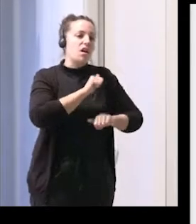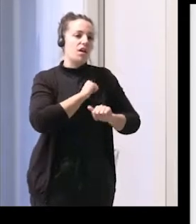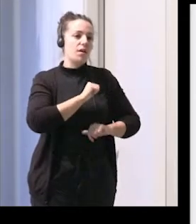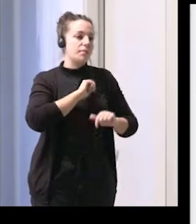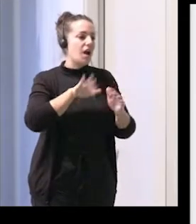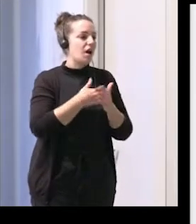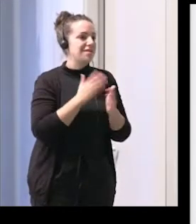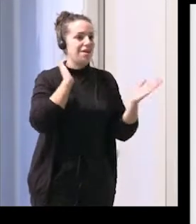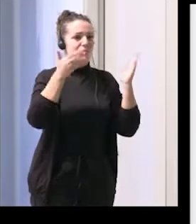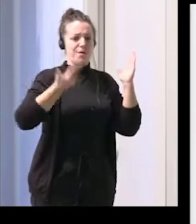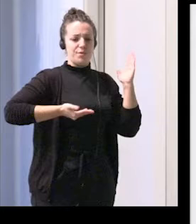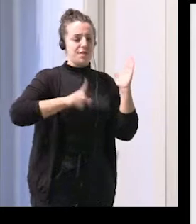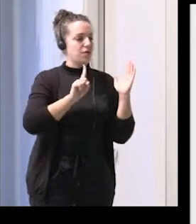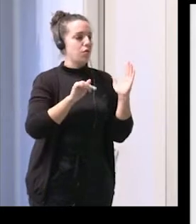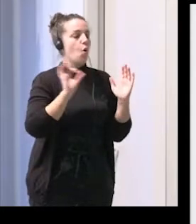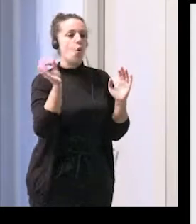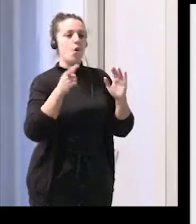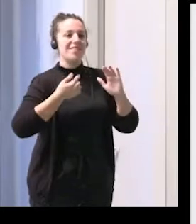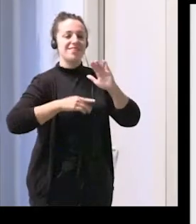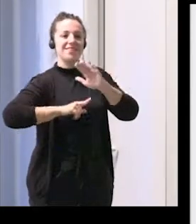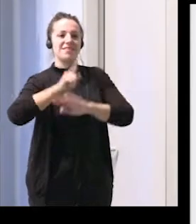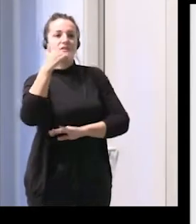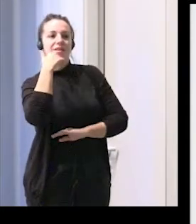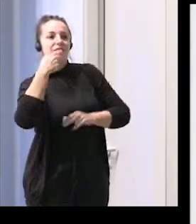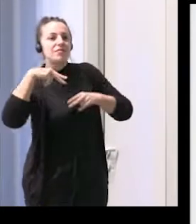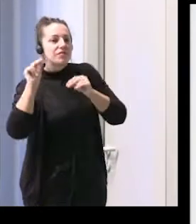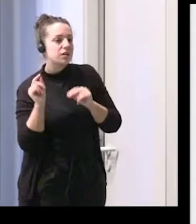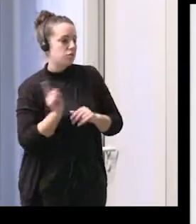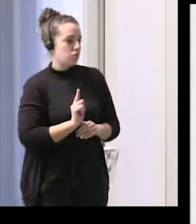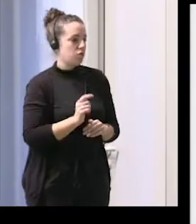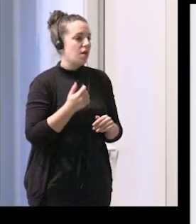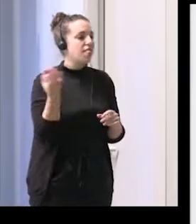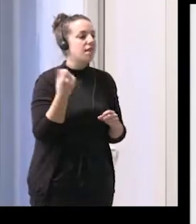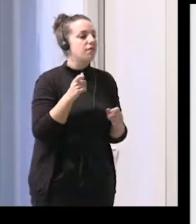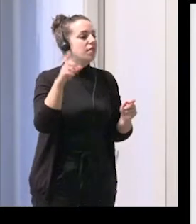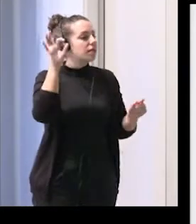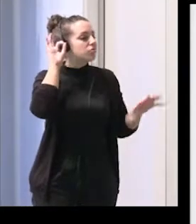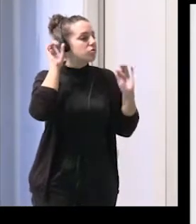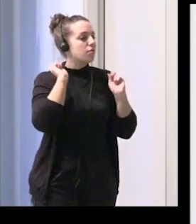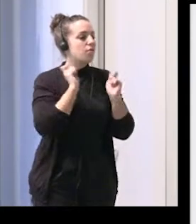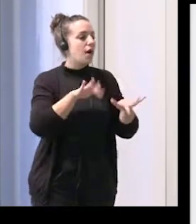these devices in as early as possible. I'm going to explain to you why I think that that's true.